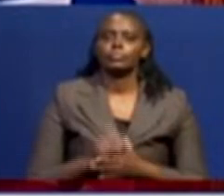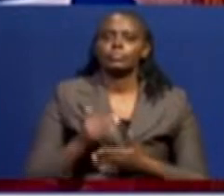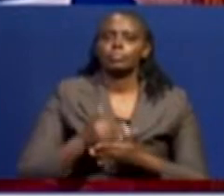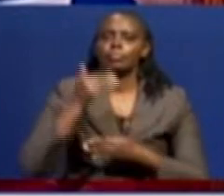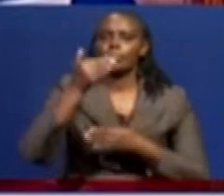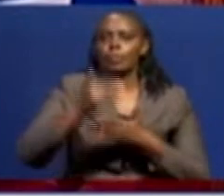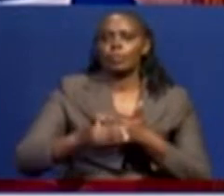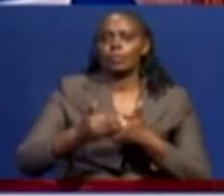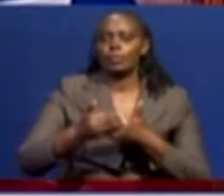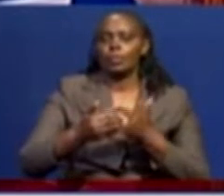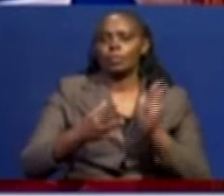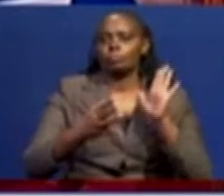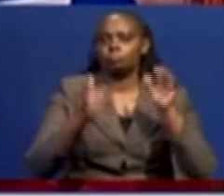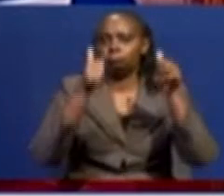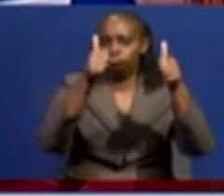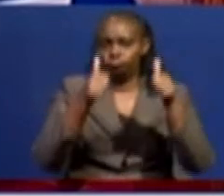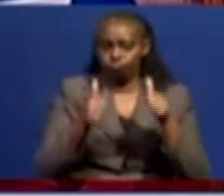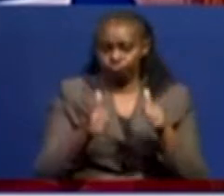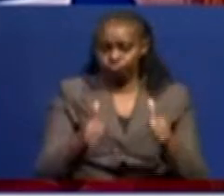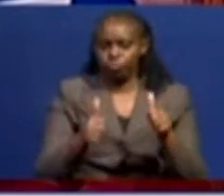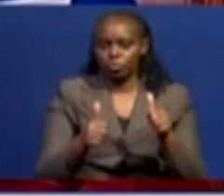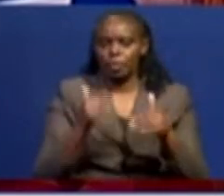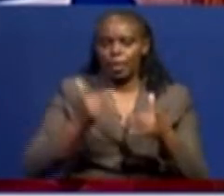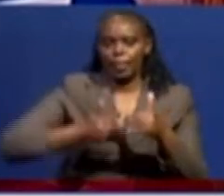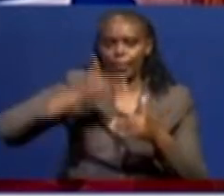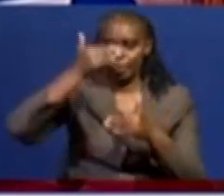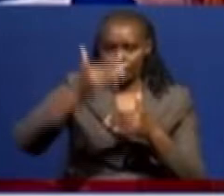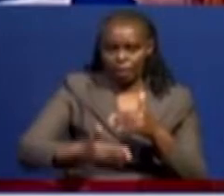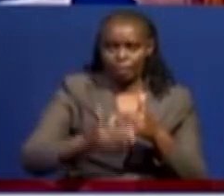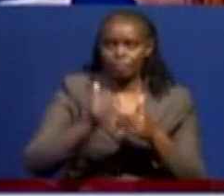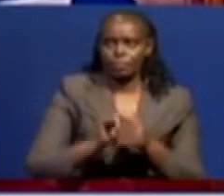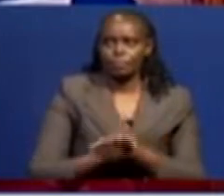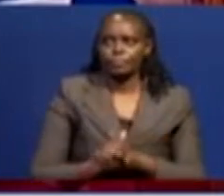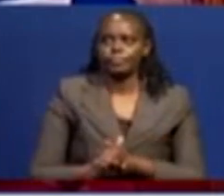let's go to the next gazettement